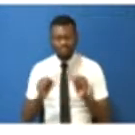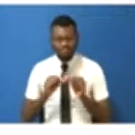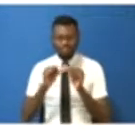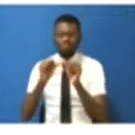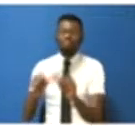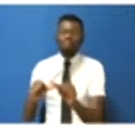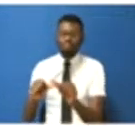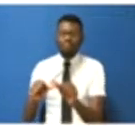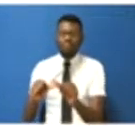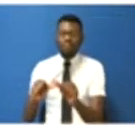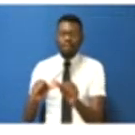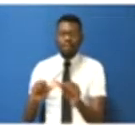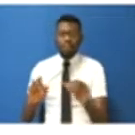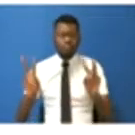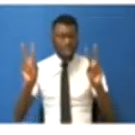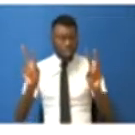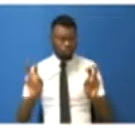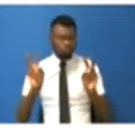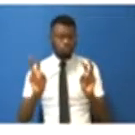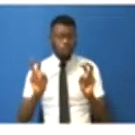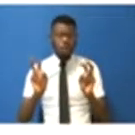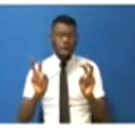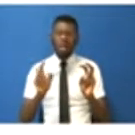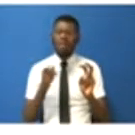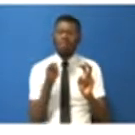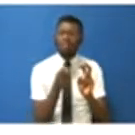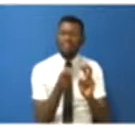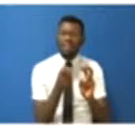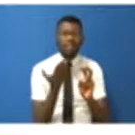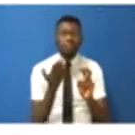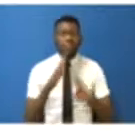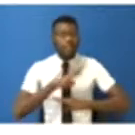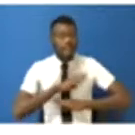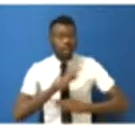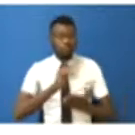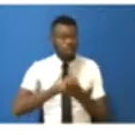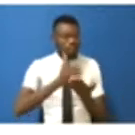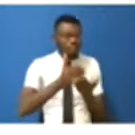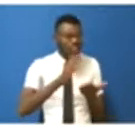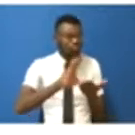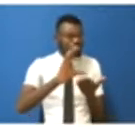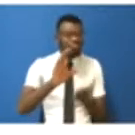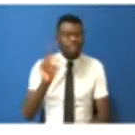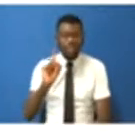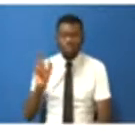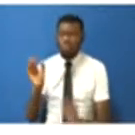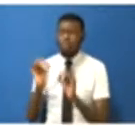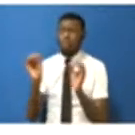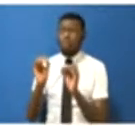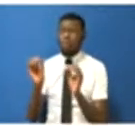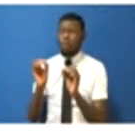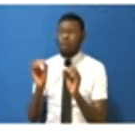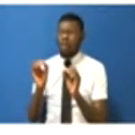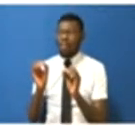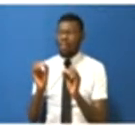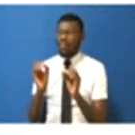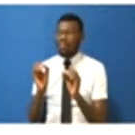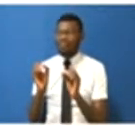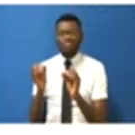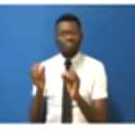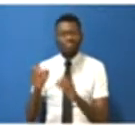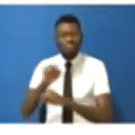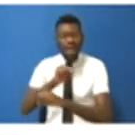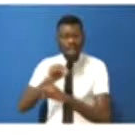that aspect then on you talk about not having enough funds allocated to nairobi given its place uh in the